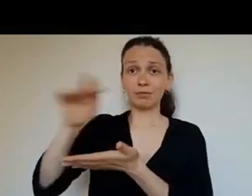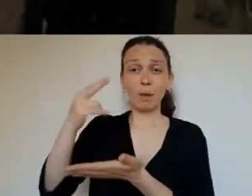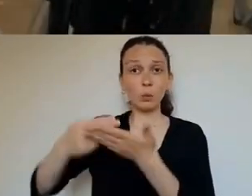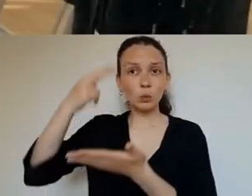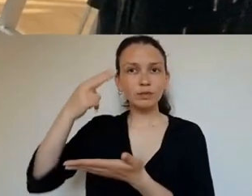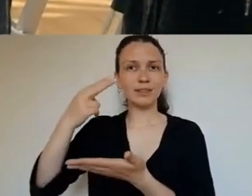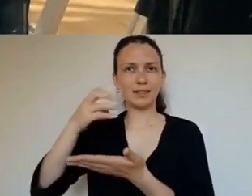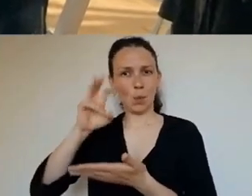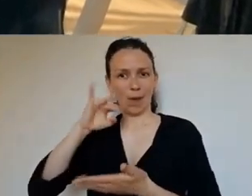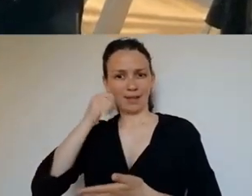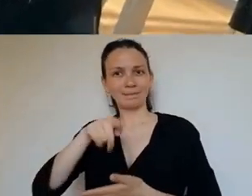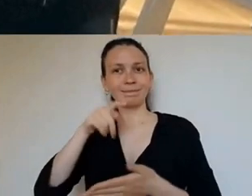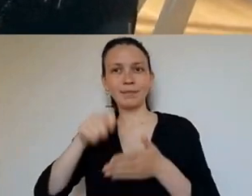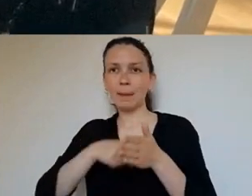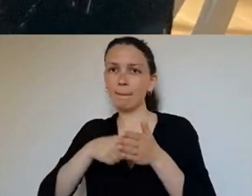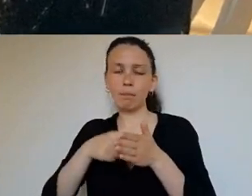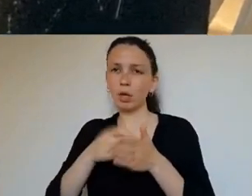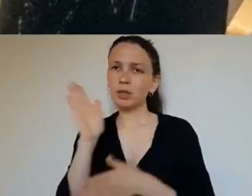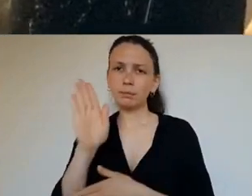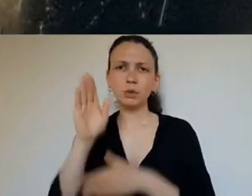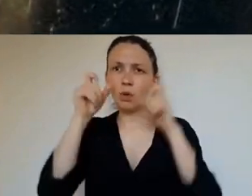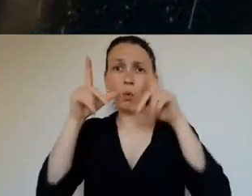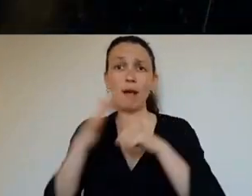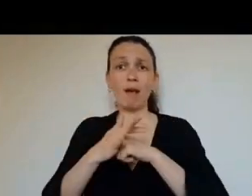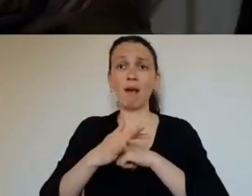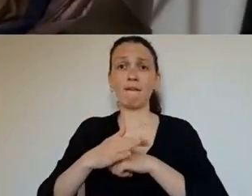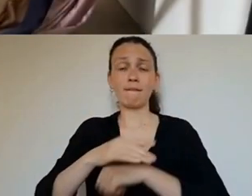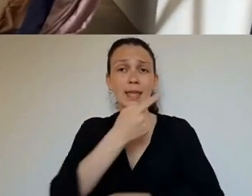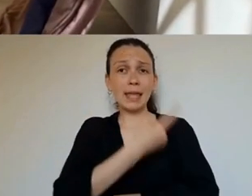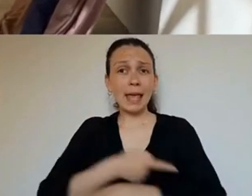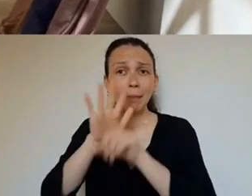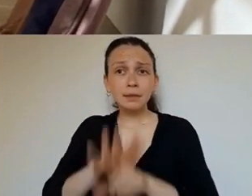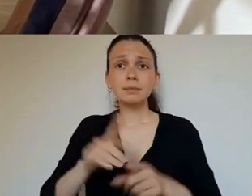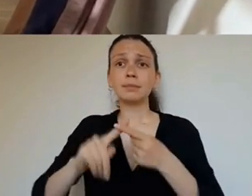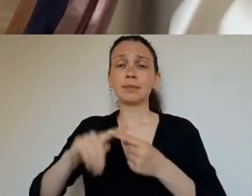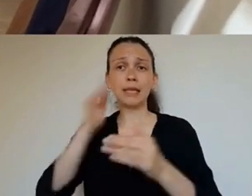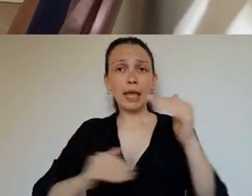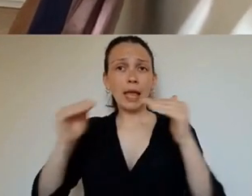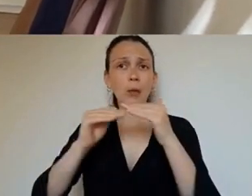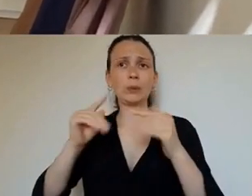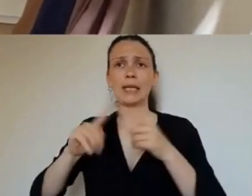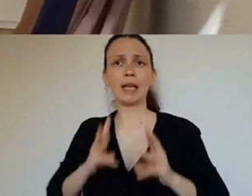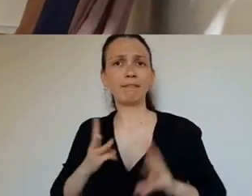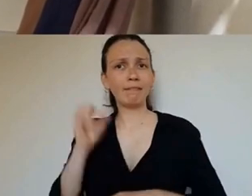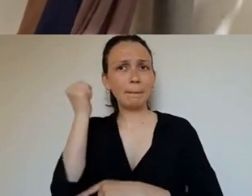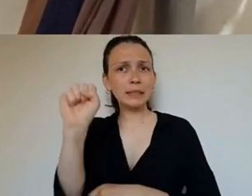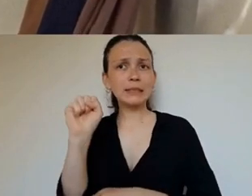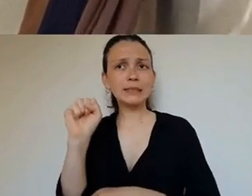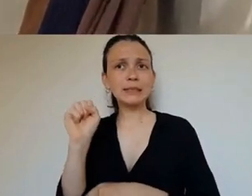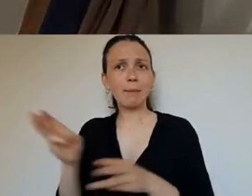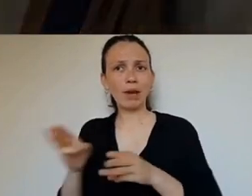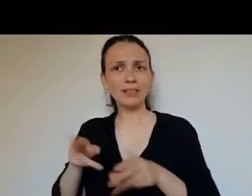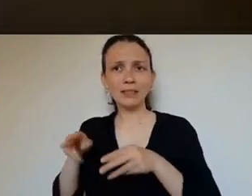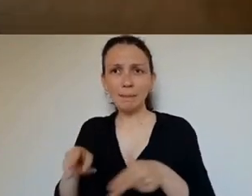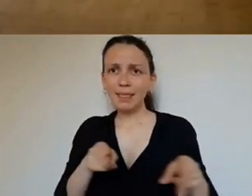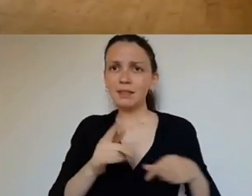feminist approaches to teaching and the sharing of research and a commitment to the challenging of Irish society's framing and treatment of people of various abilities and